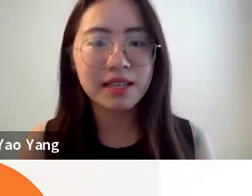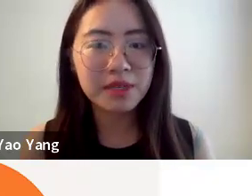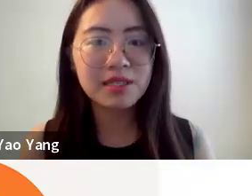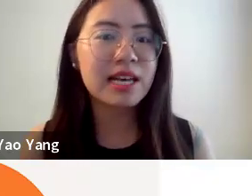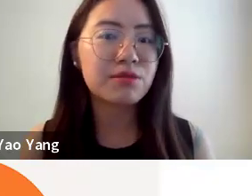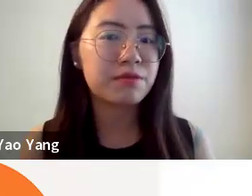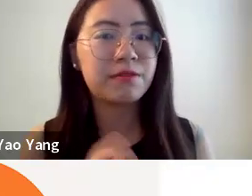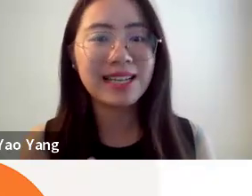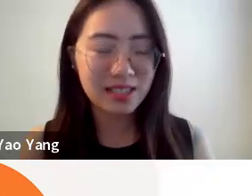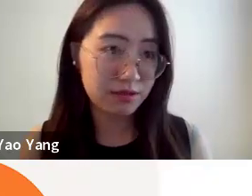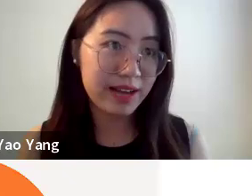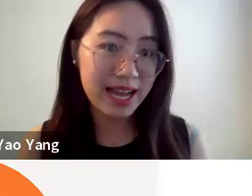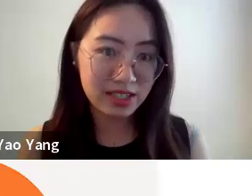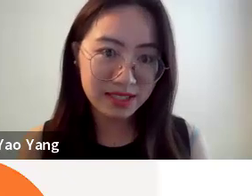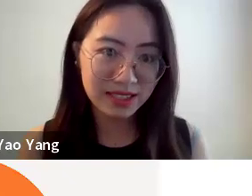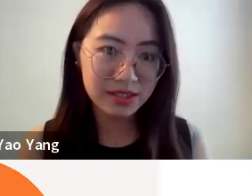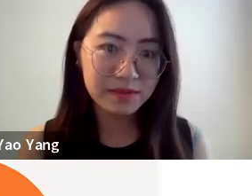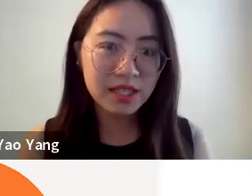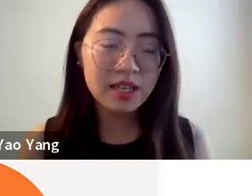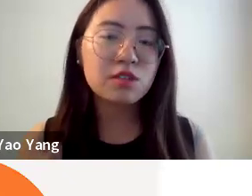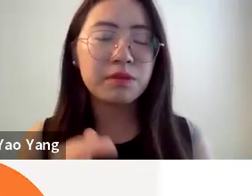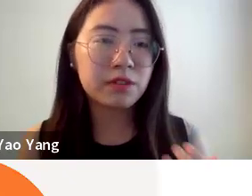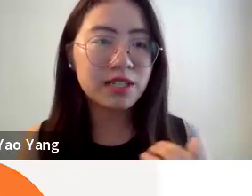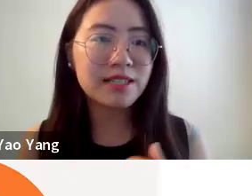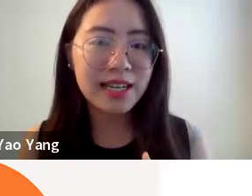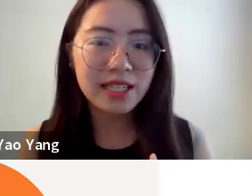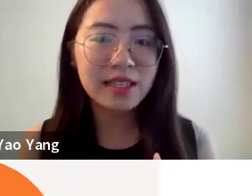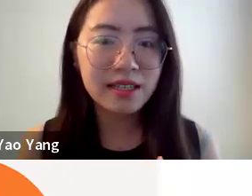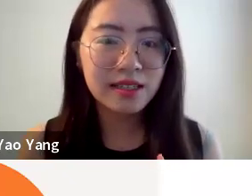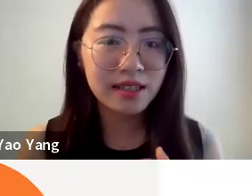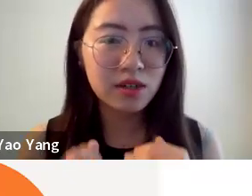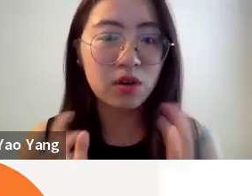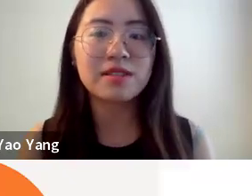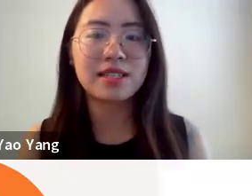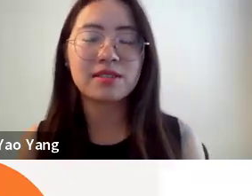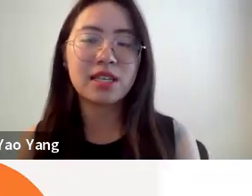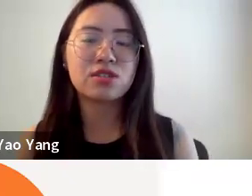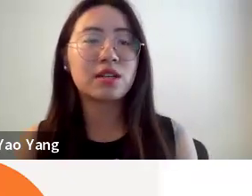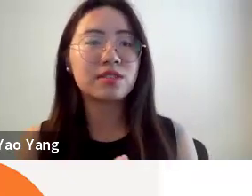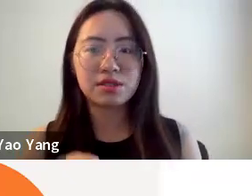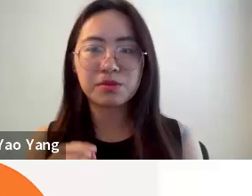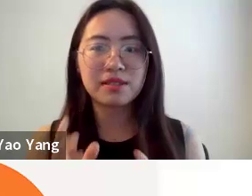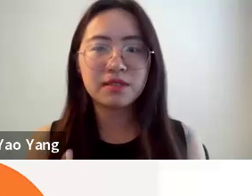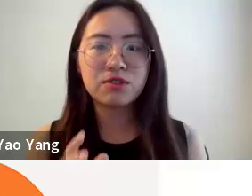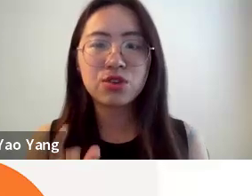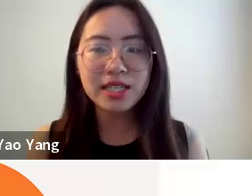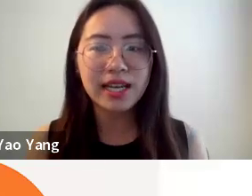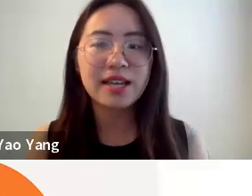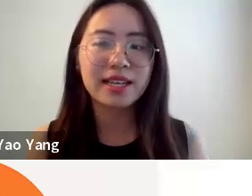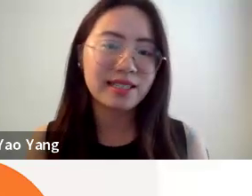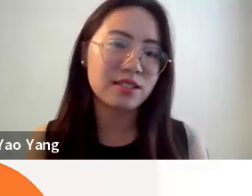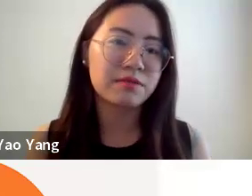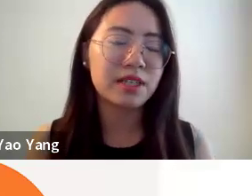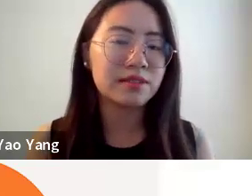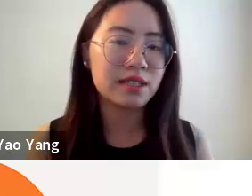discussions, assignments, and reflective activities. So before designing their courses, instructors receive